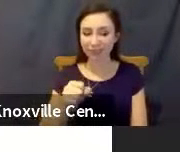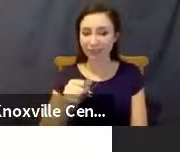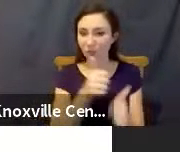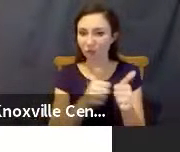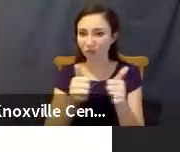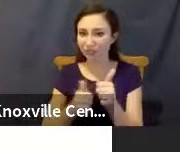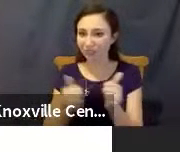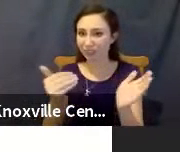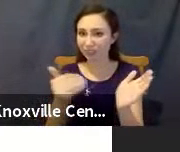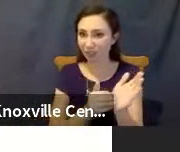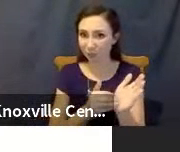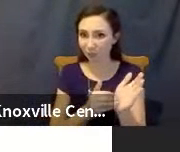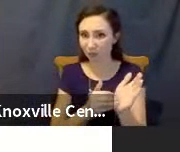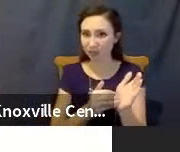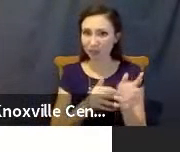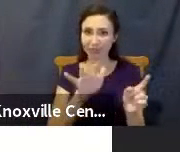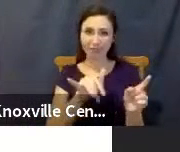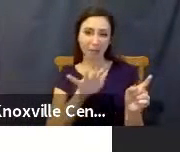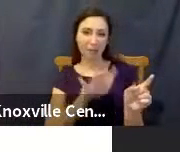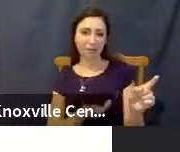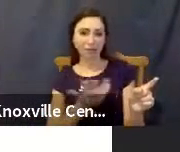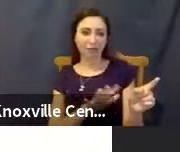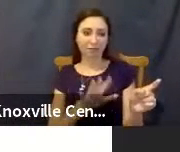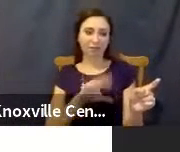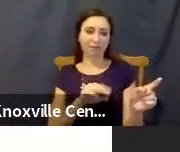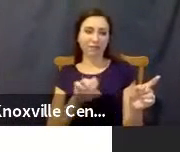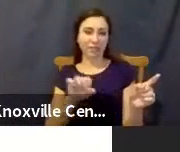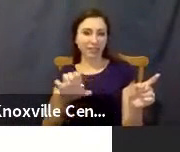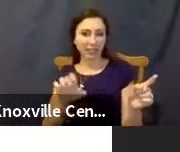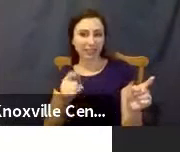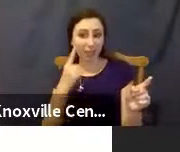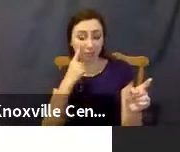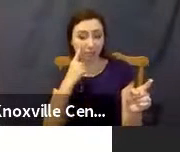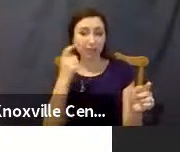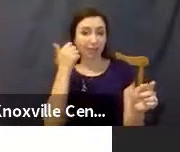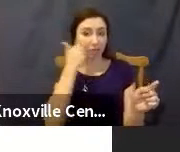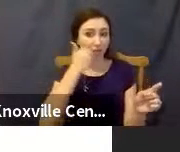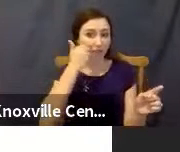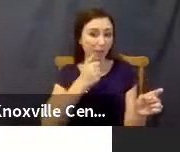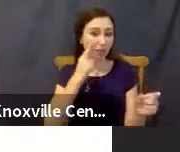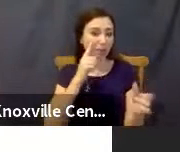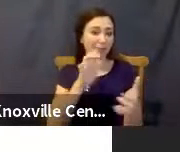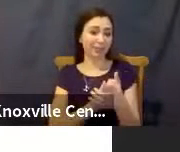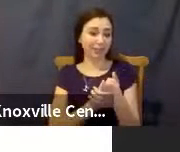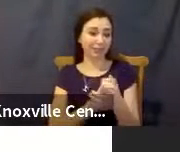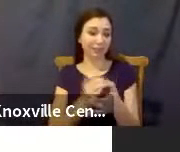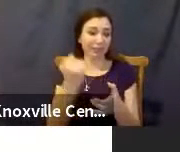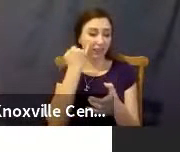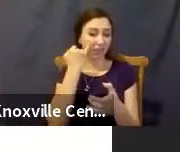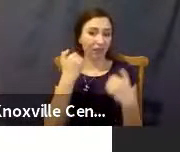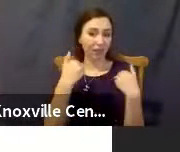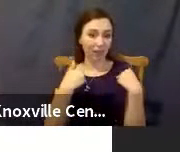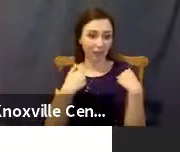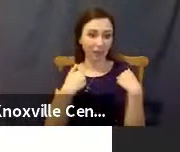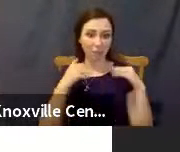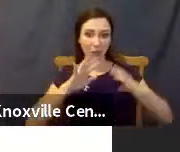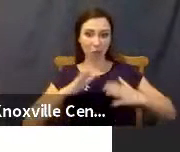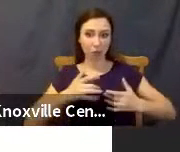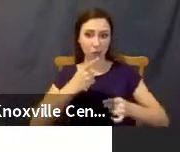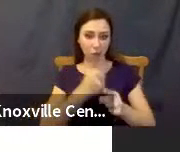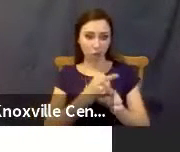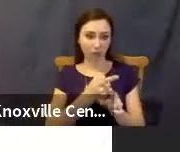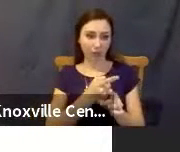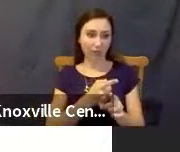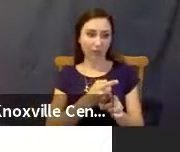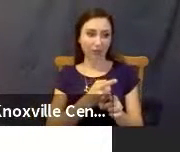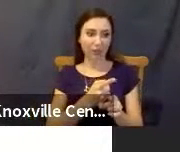per 100,000 would roughly be 50 cases a day, I believe, if I got my population right. And then,